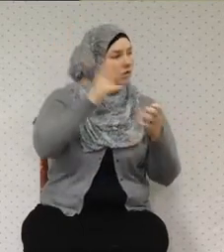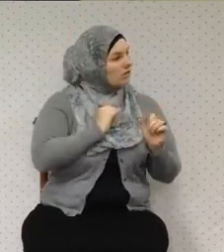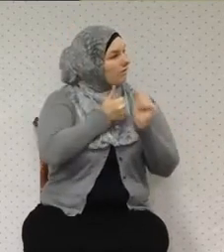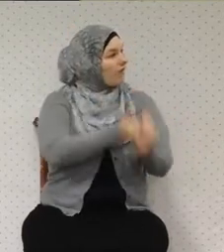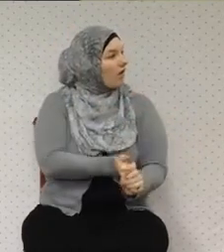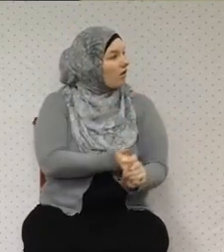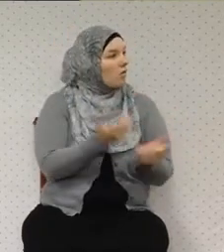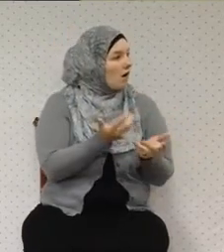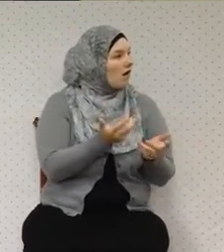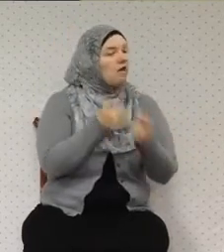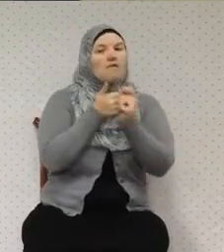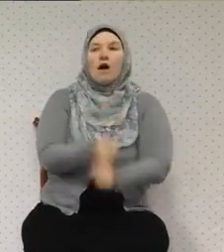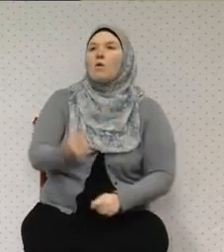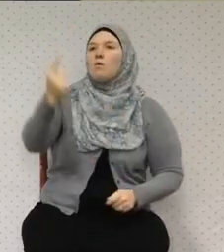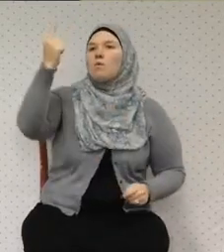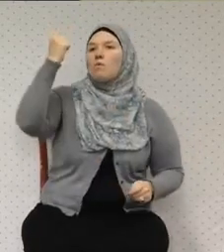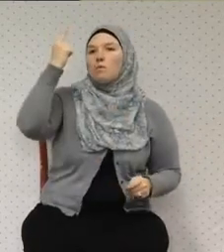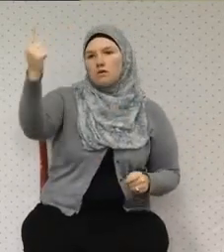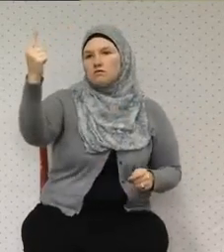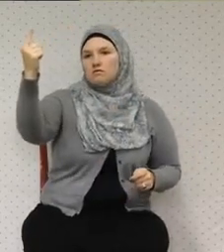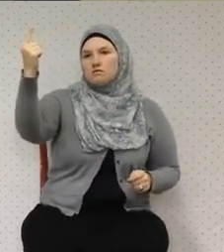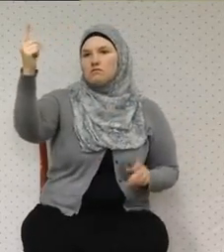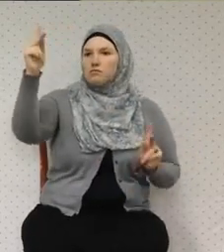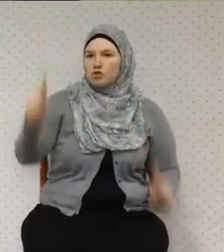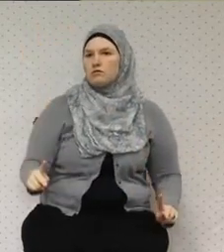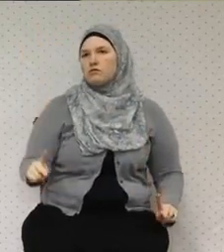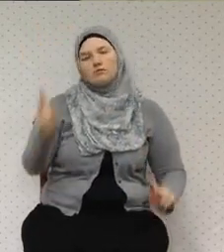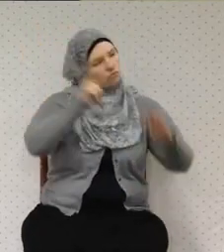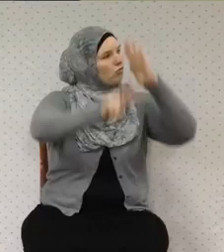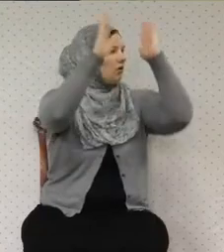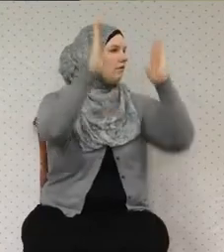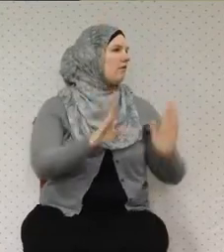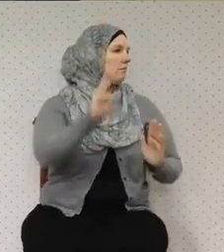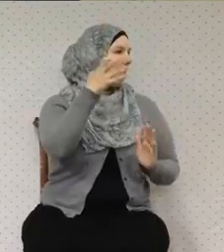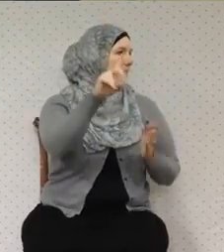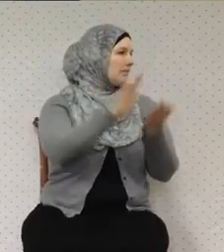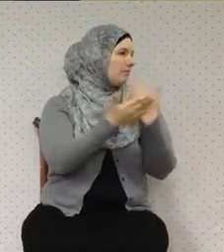but only of one person. Followers of the Prophet